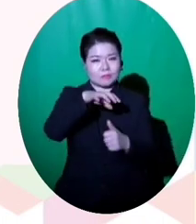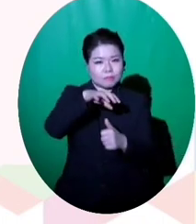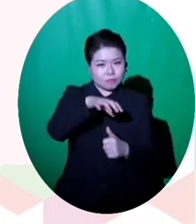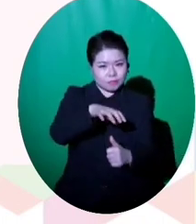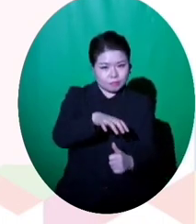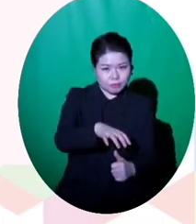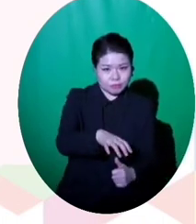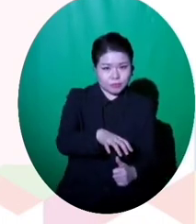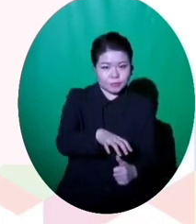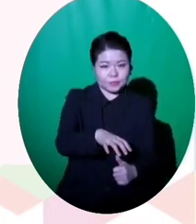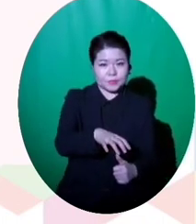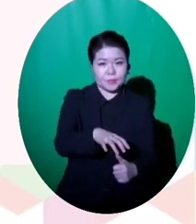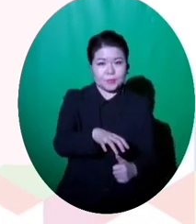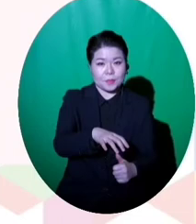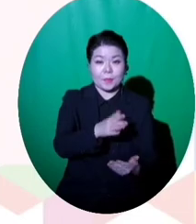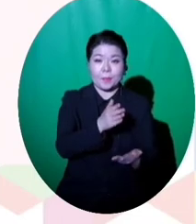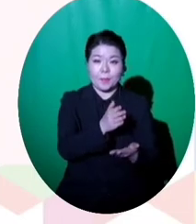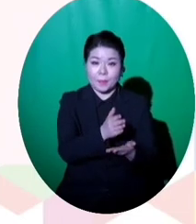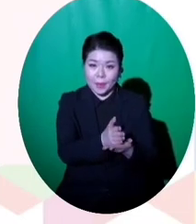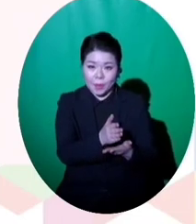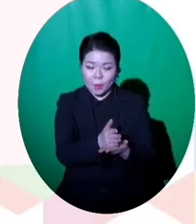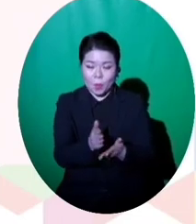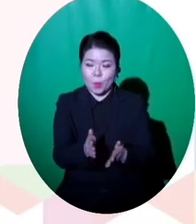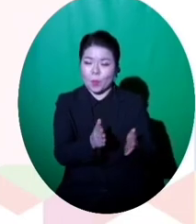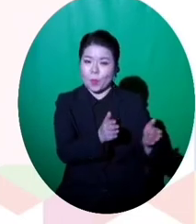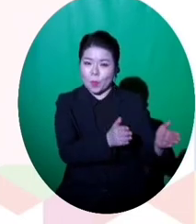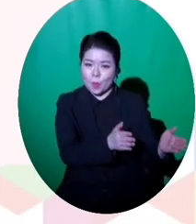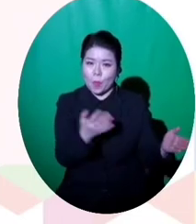have raised.